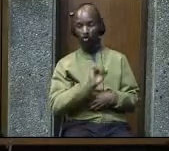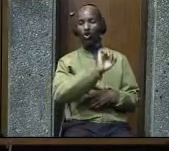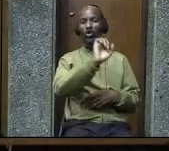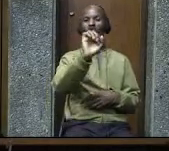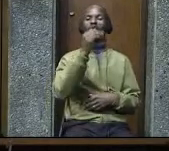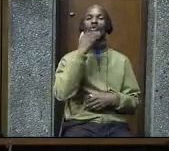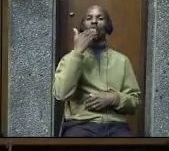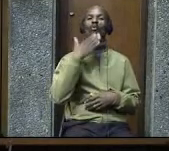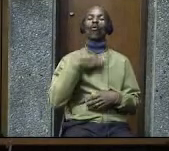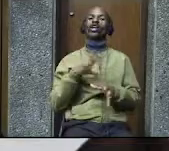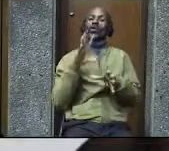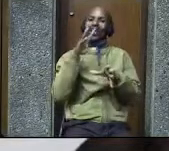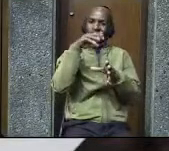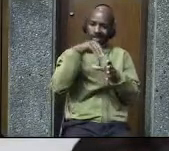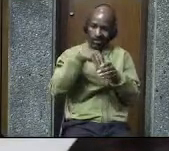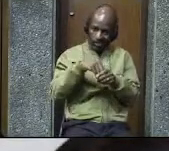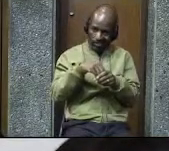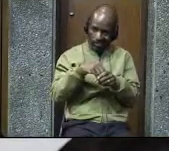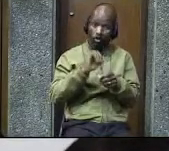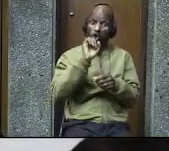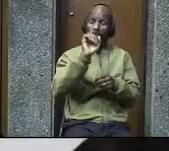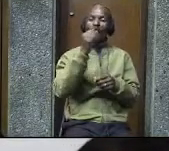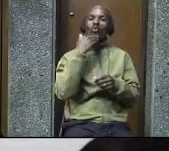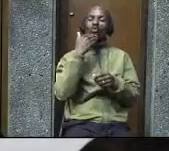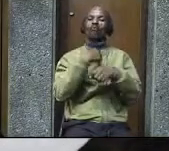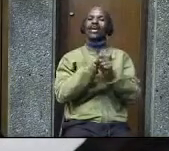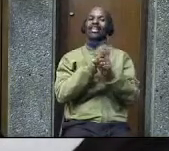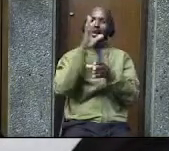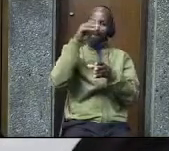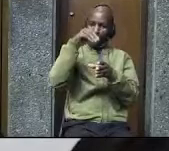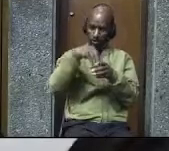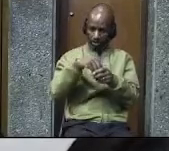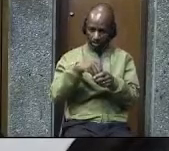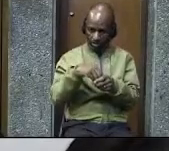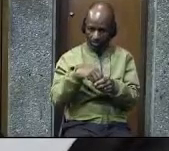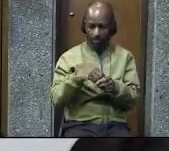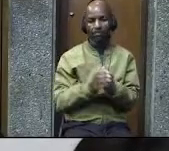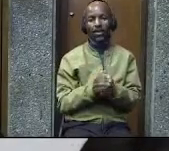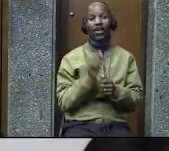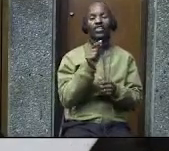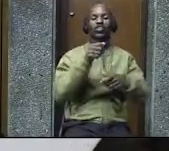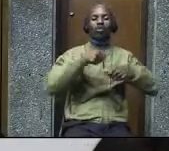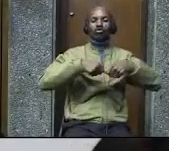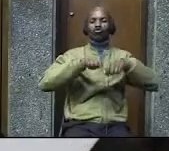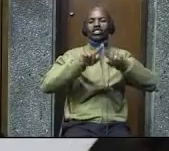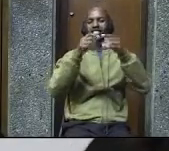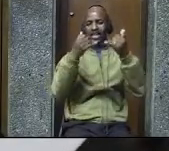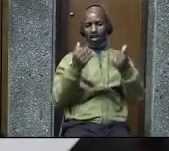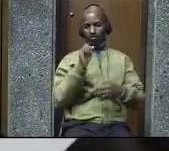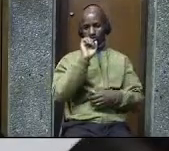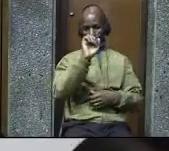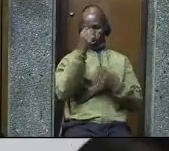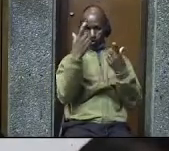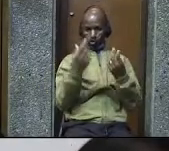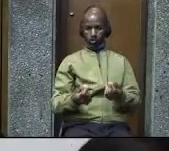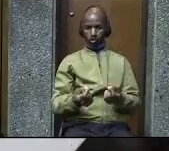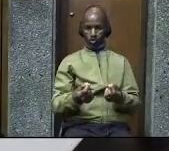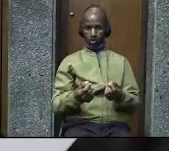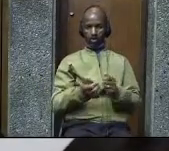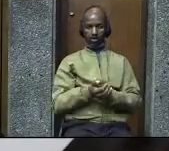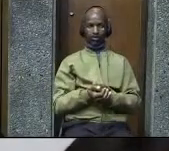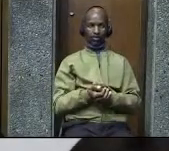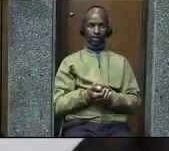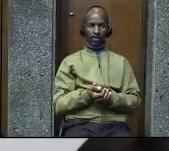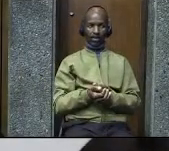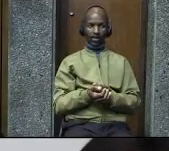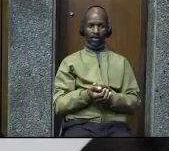who wants to engage, those of you who wants to make an input, this is an opportunity for you to do so. So